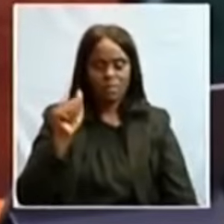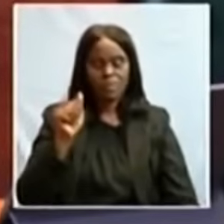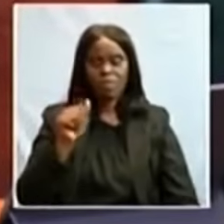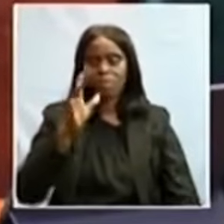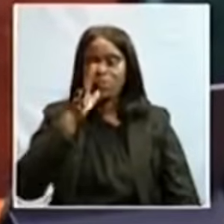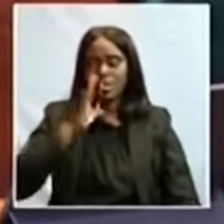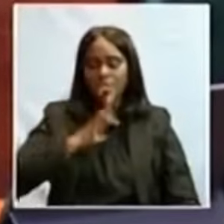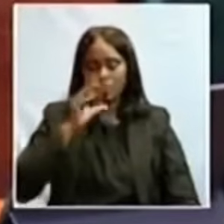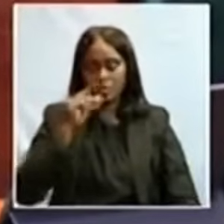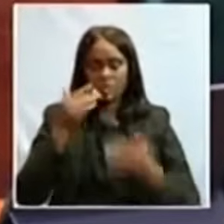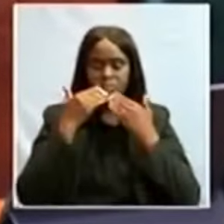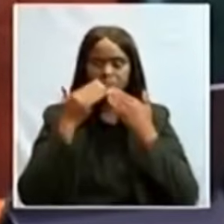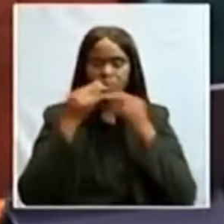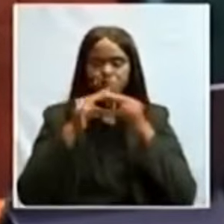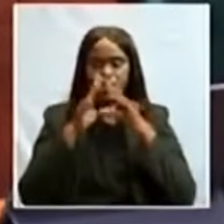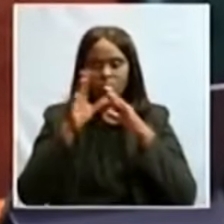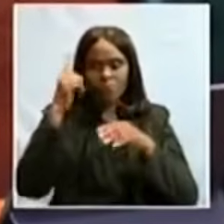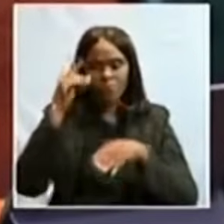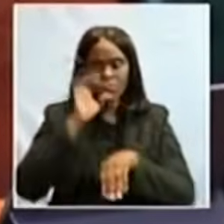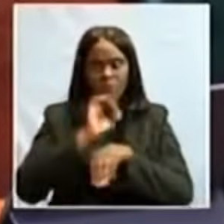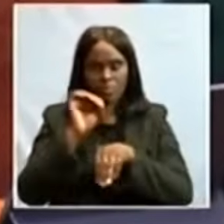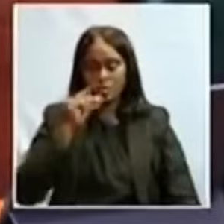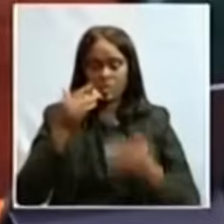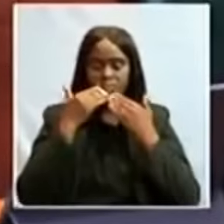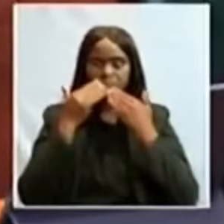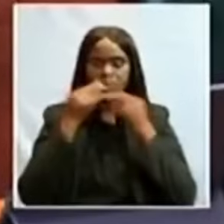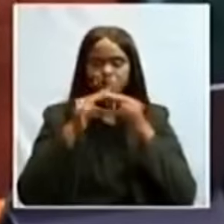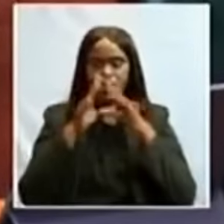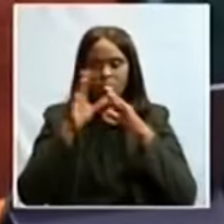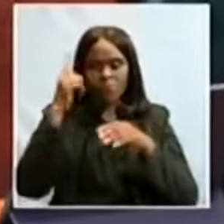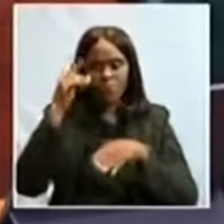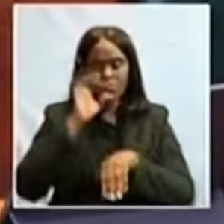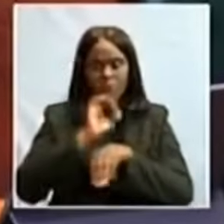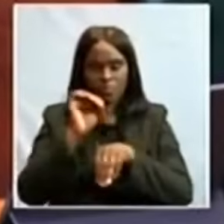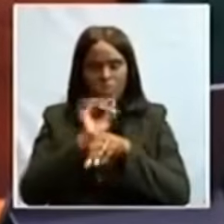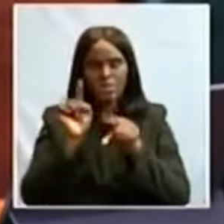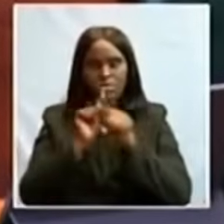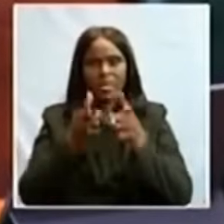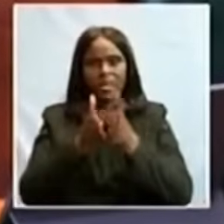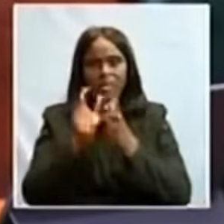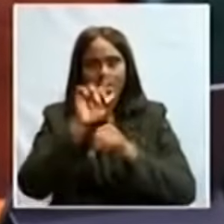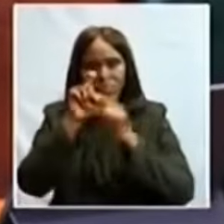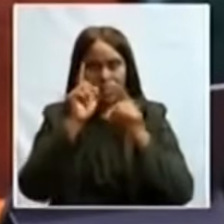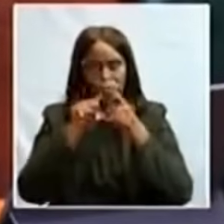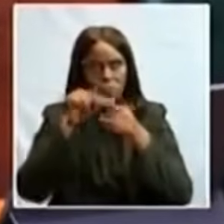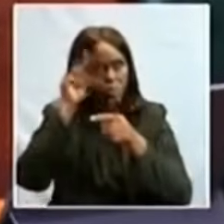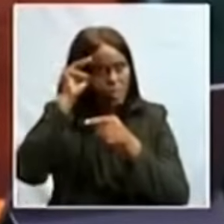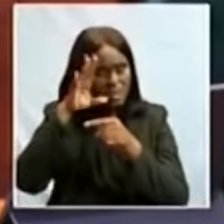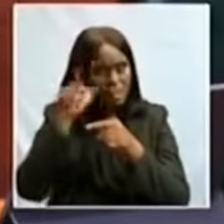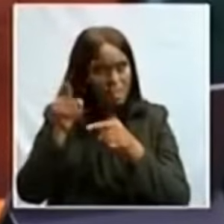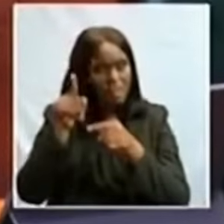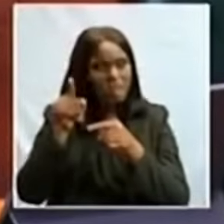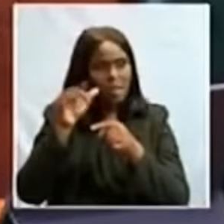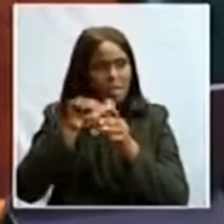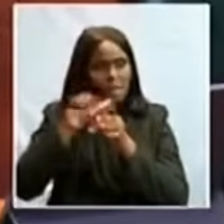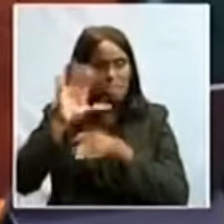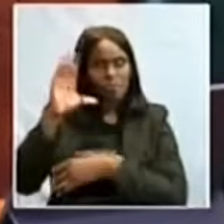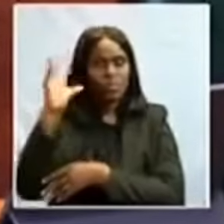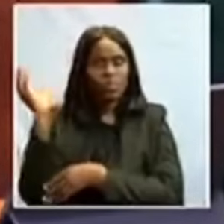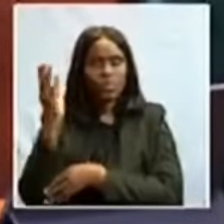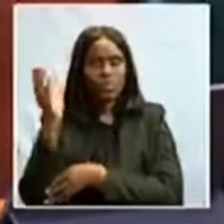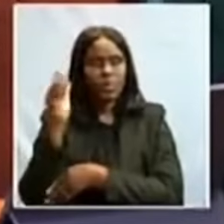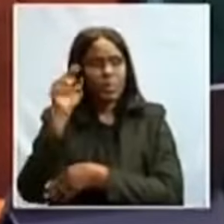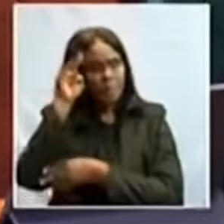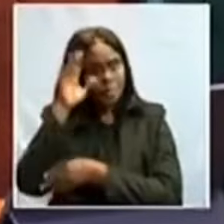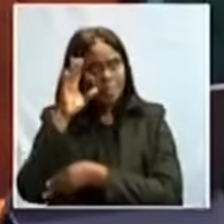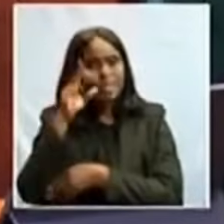Madam Speaker, thank you very much for the opportunity to be the first one to ask a question, to the Honorable Minister on his ministerial statement.